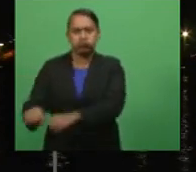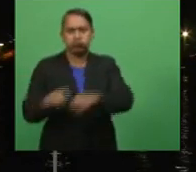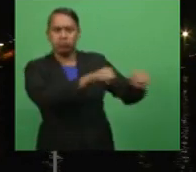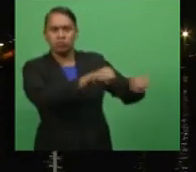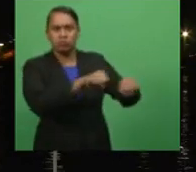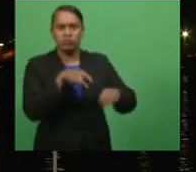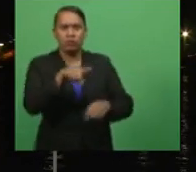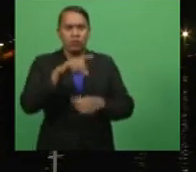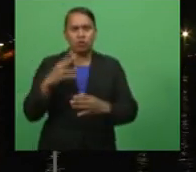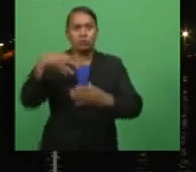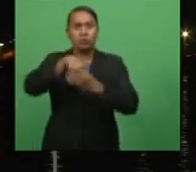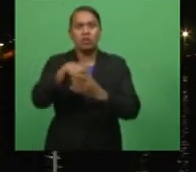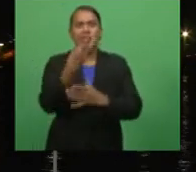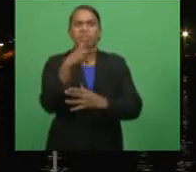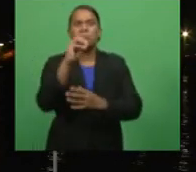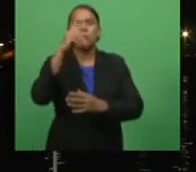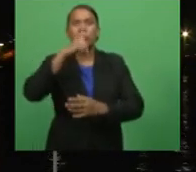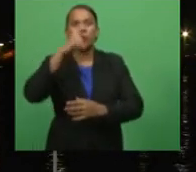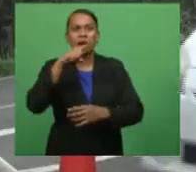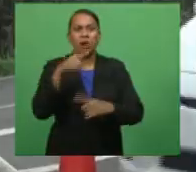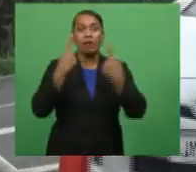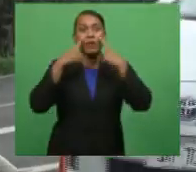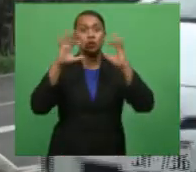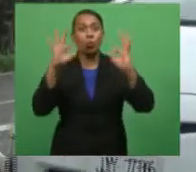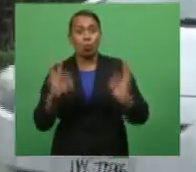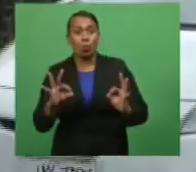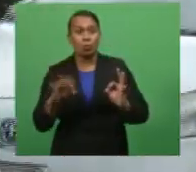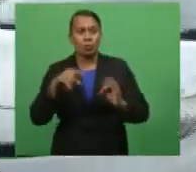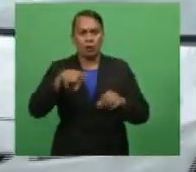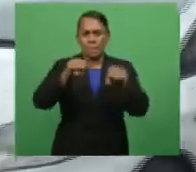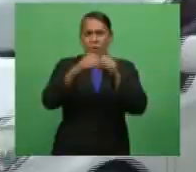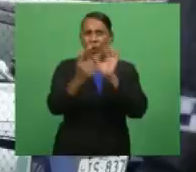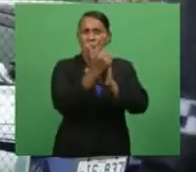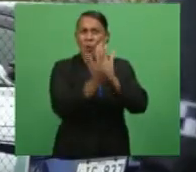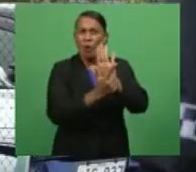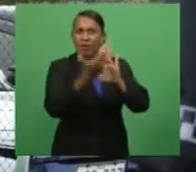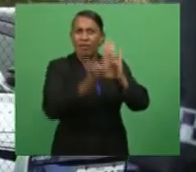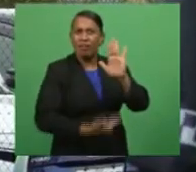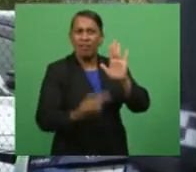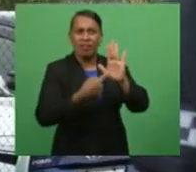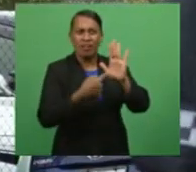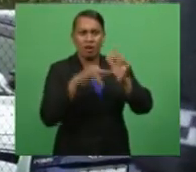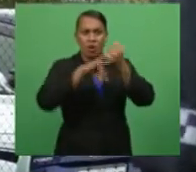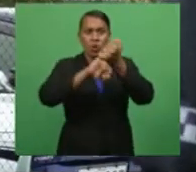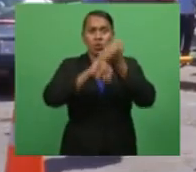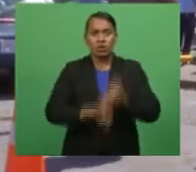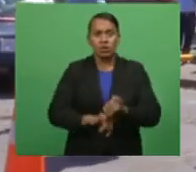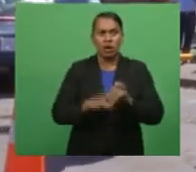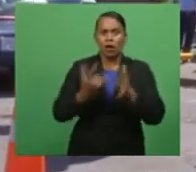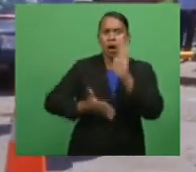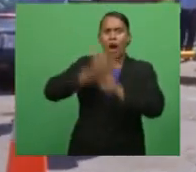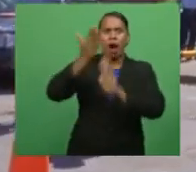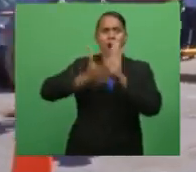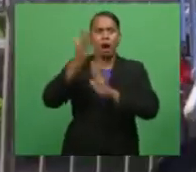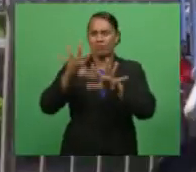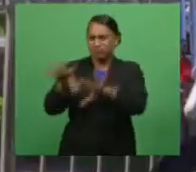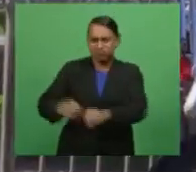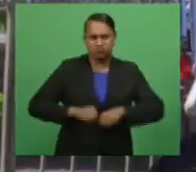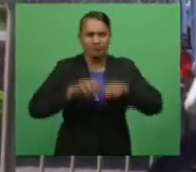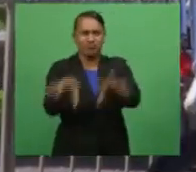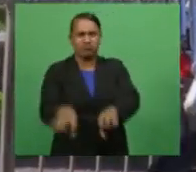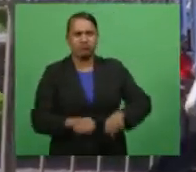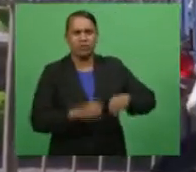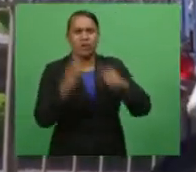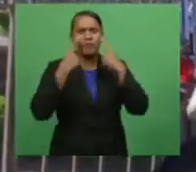to COVID-19 restriction breaches. The Southern Division recorded the highest arrests, with 14 for curfew